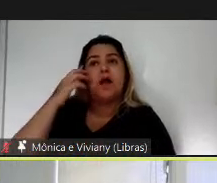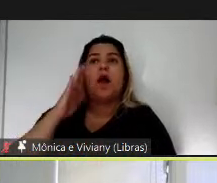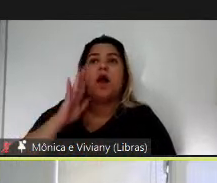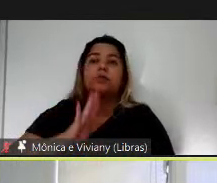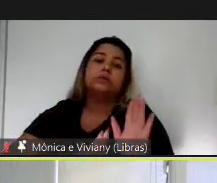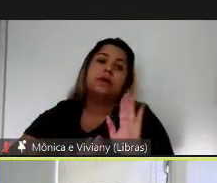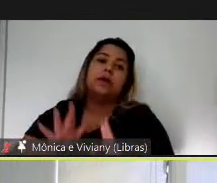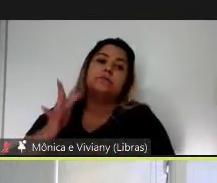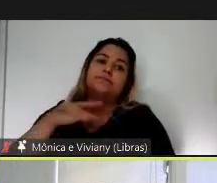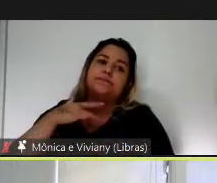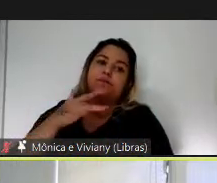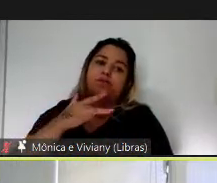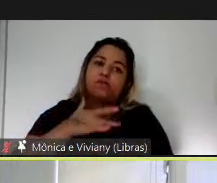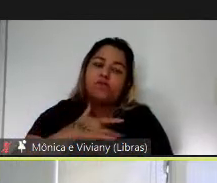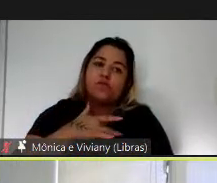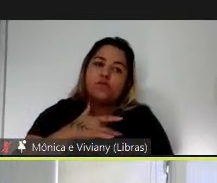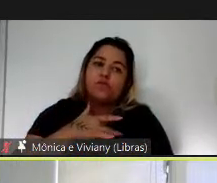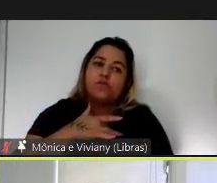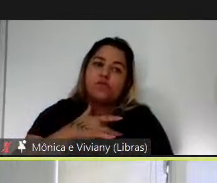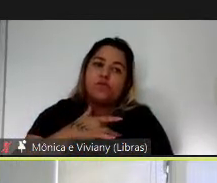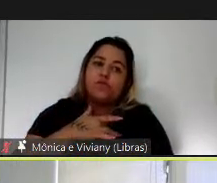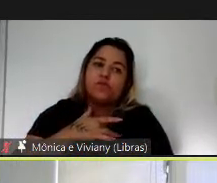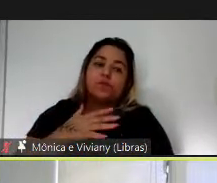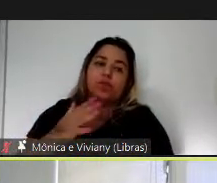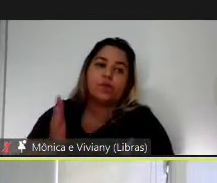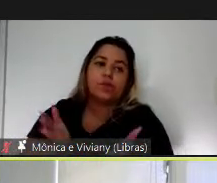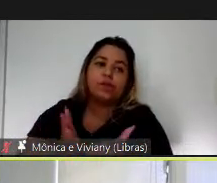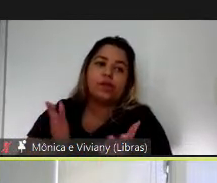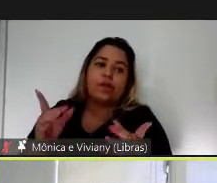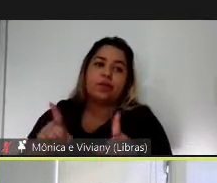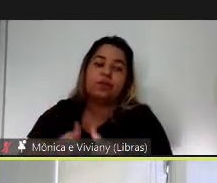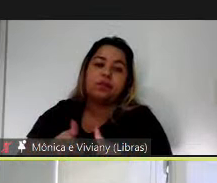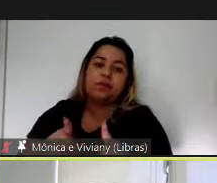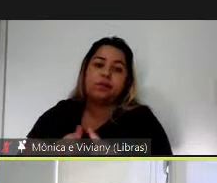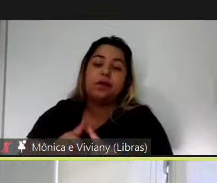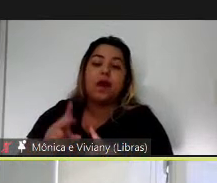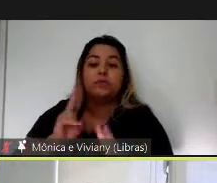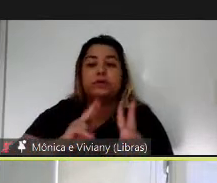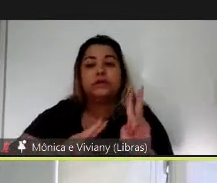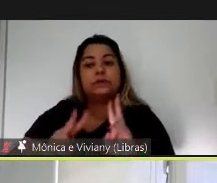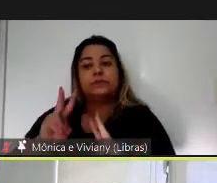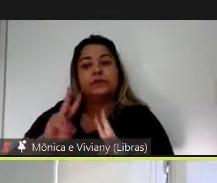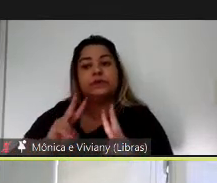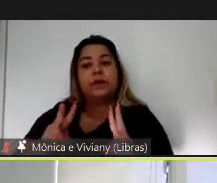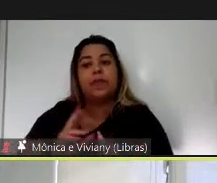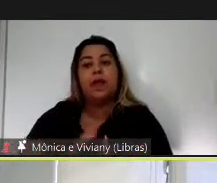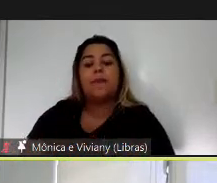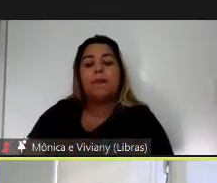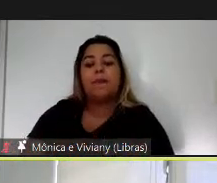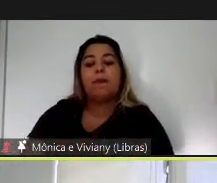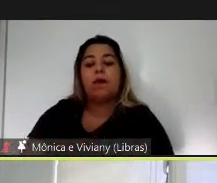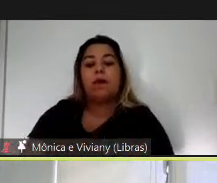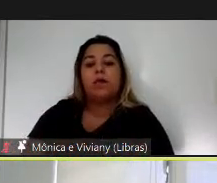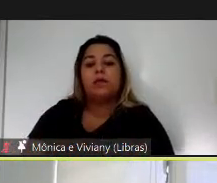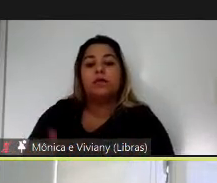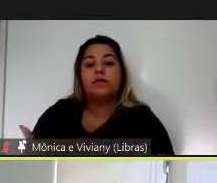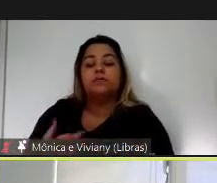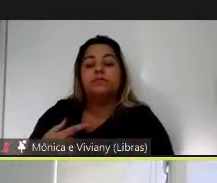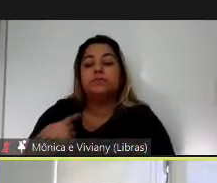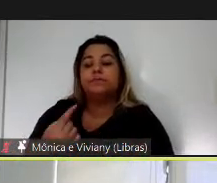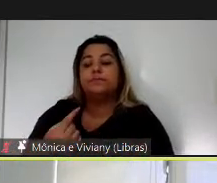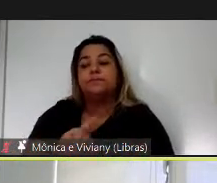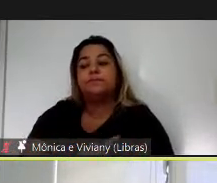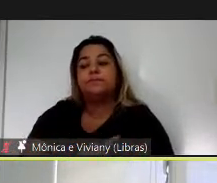think about the care in health, taking this population from the invisibility. Now